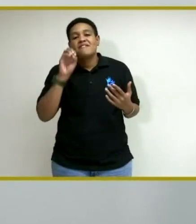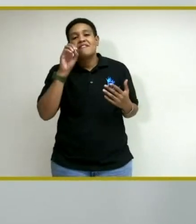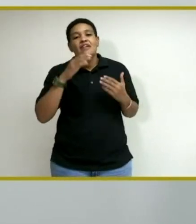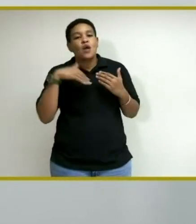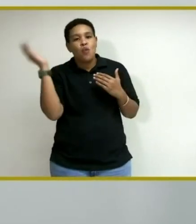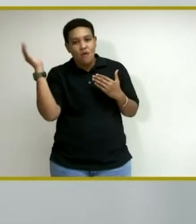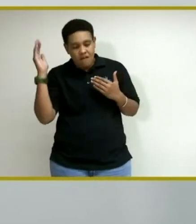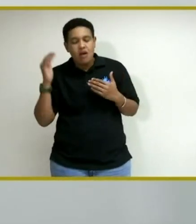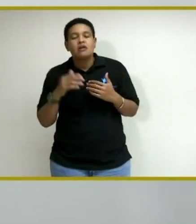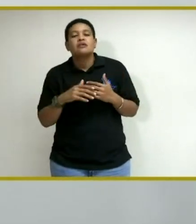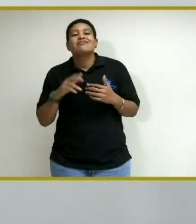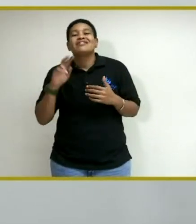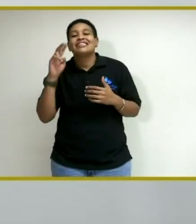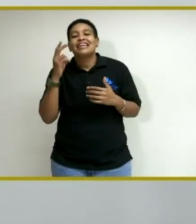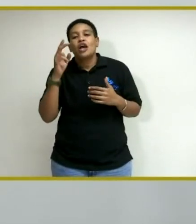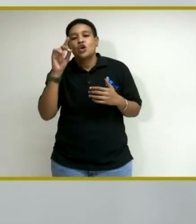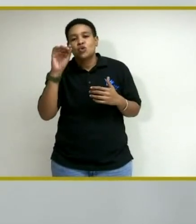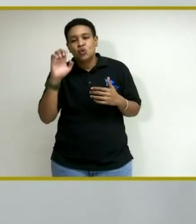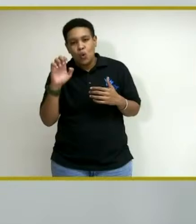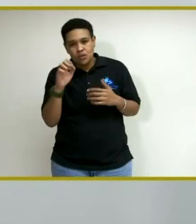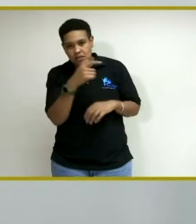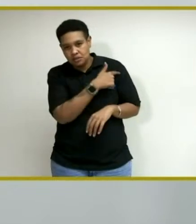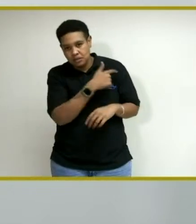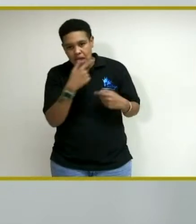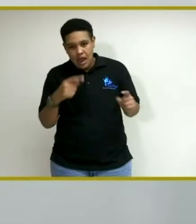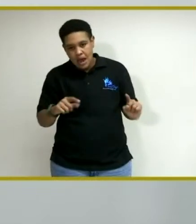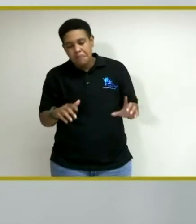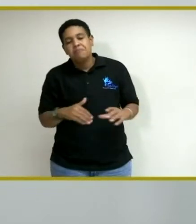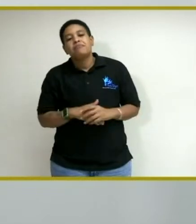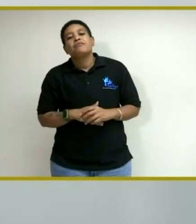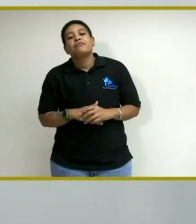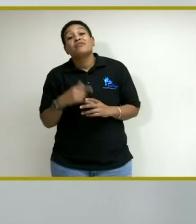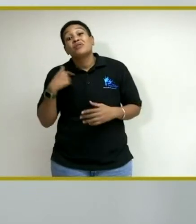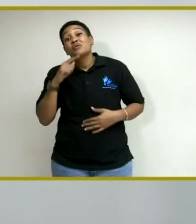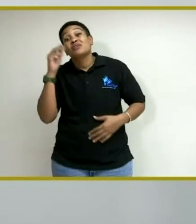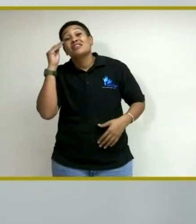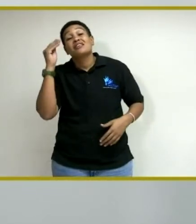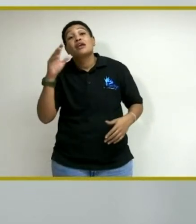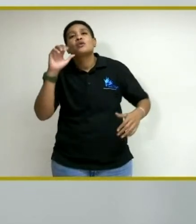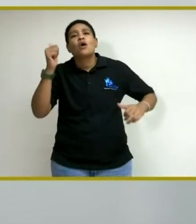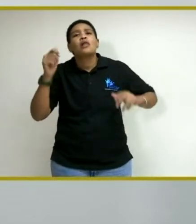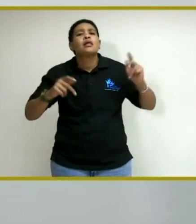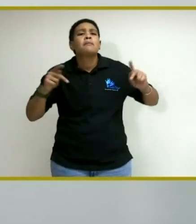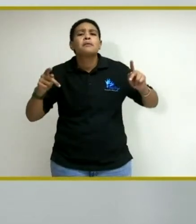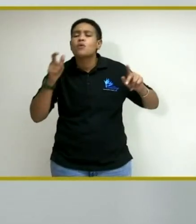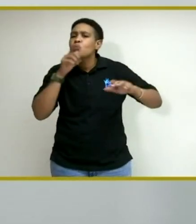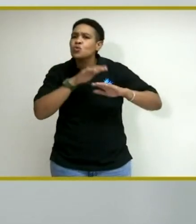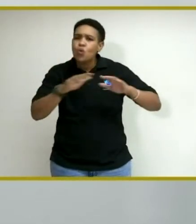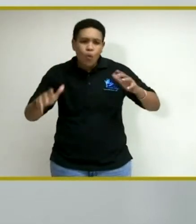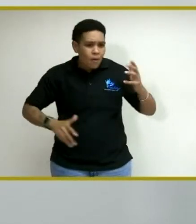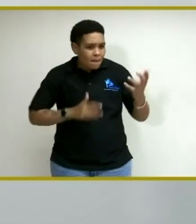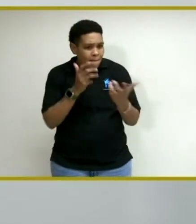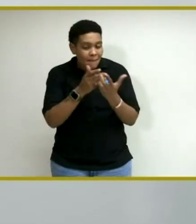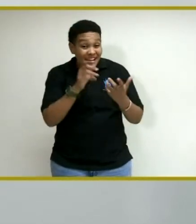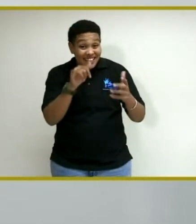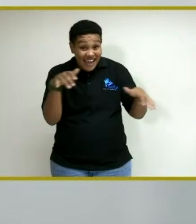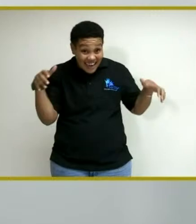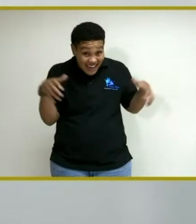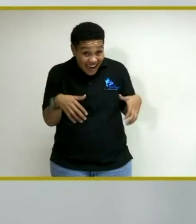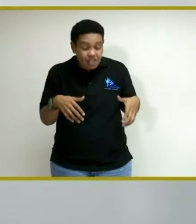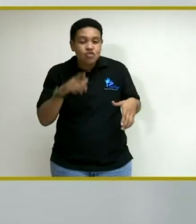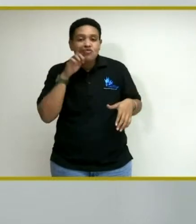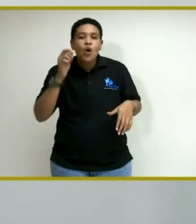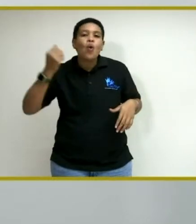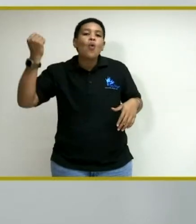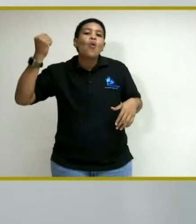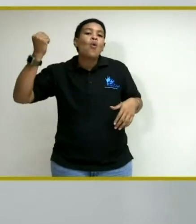over, second dose. And we are saying to others who do not fall in that category to